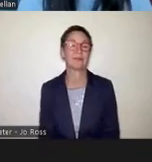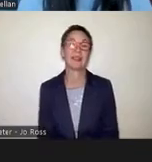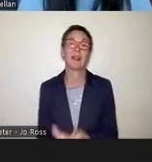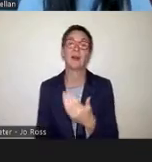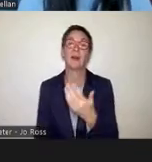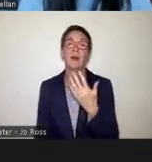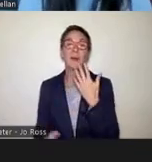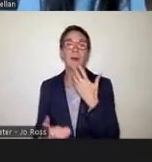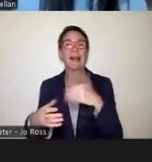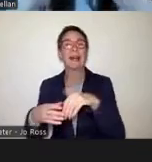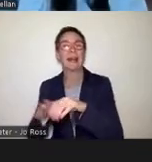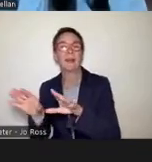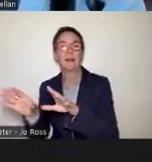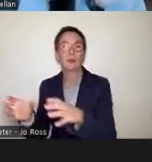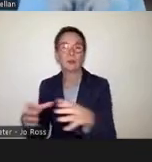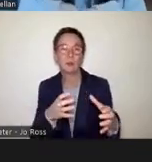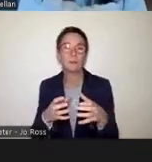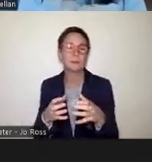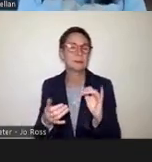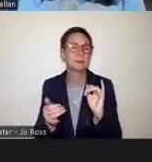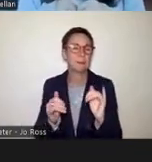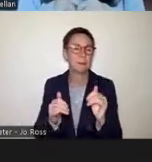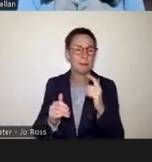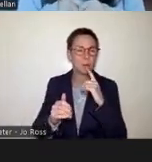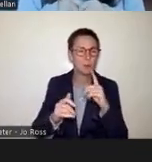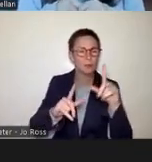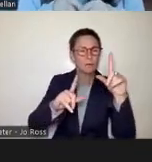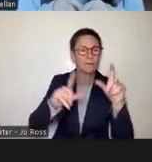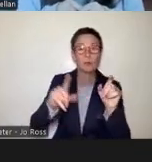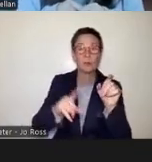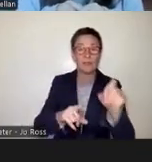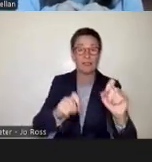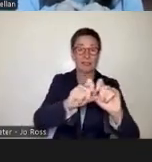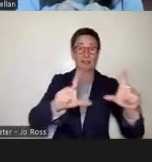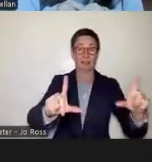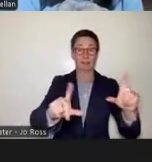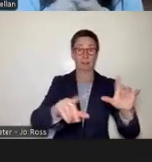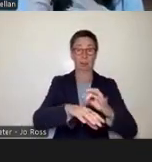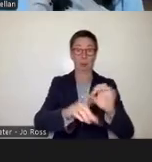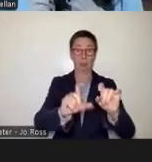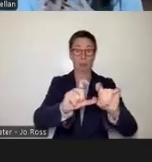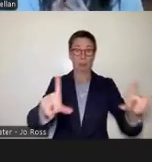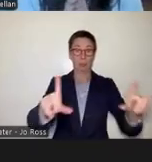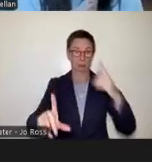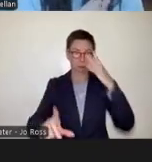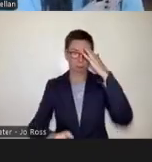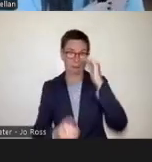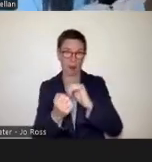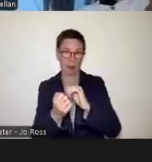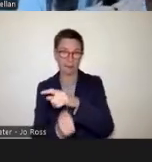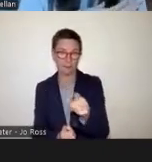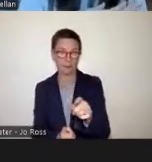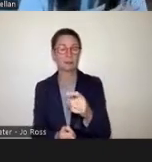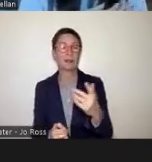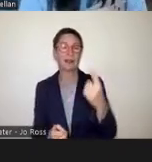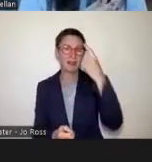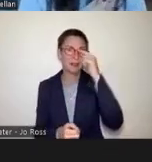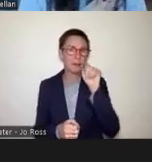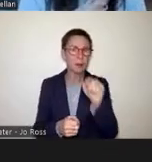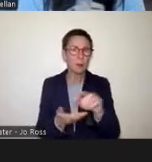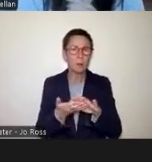rooms you might want to take a photo of the screen just to remind yourselves. I'd like you to think about, what does this